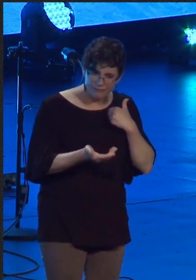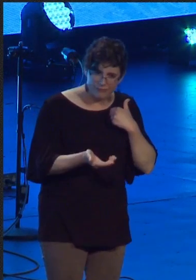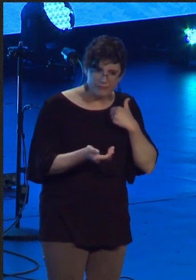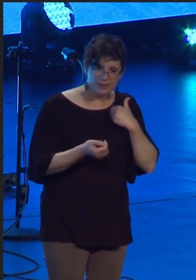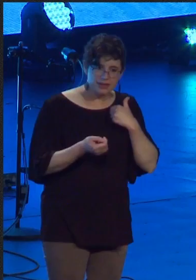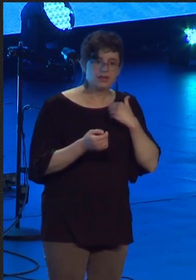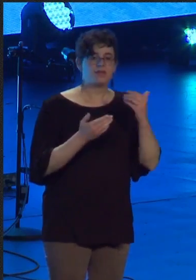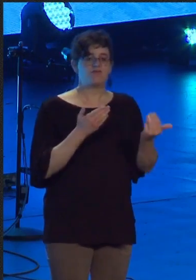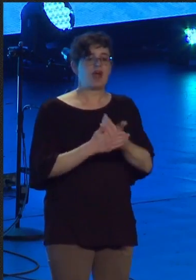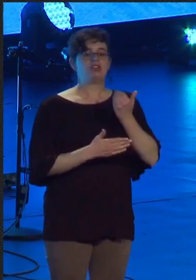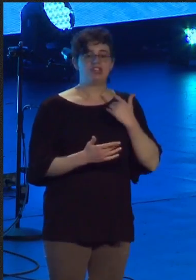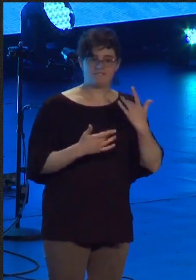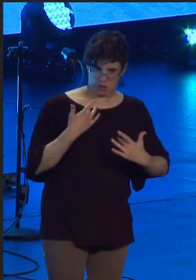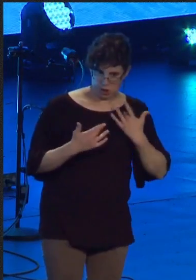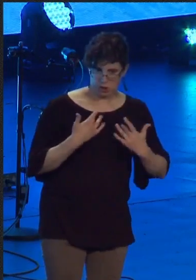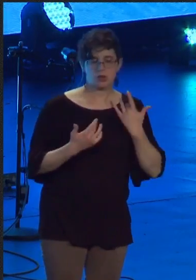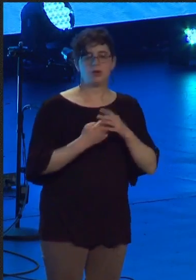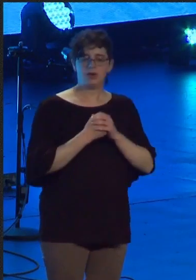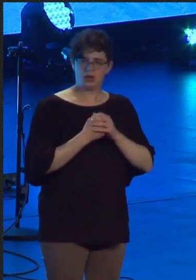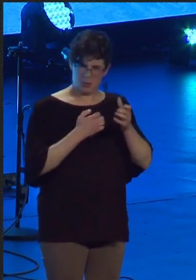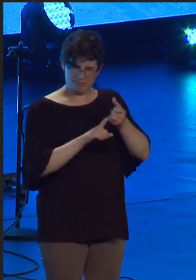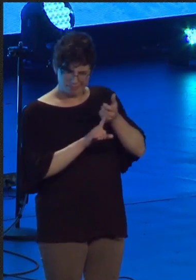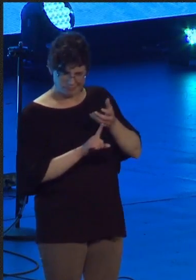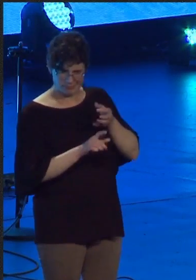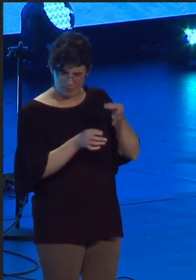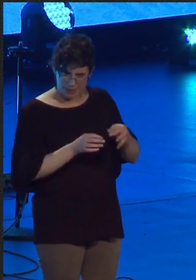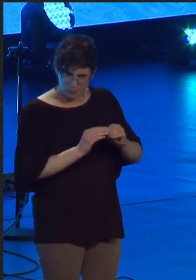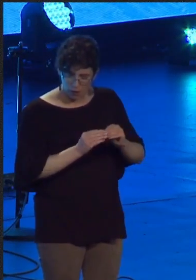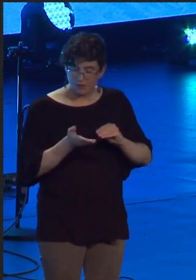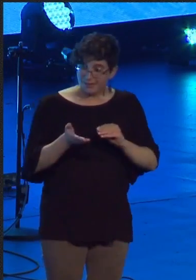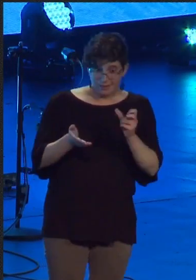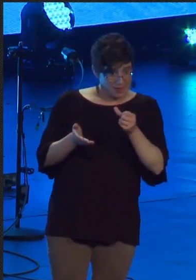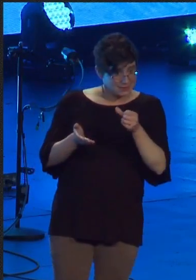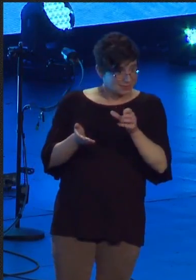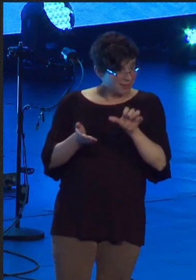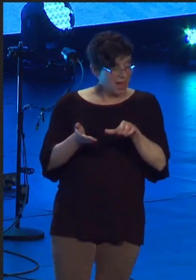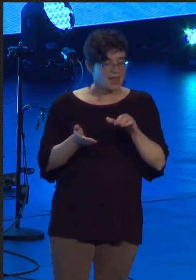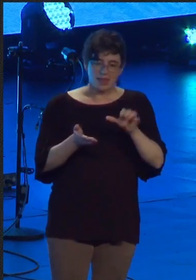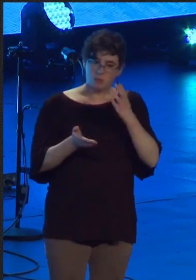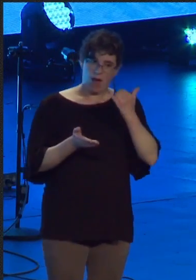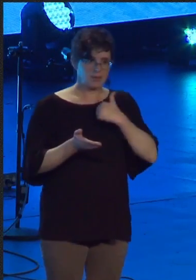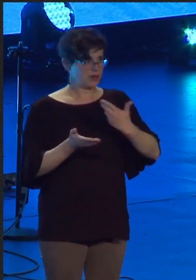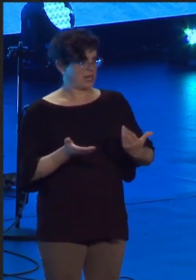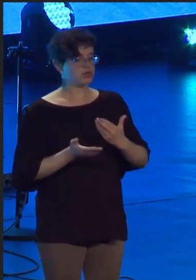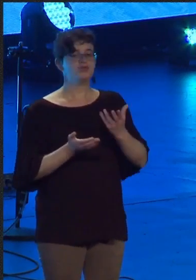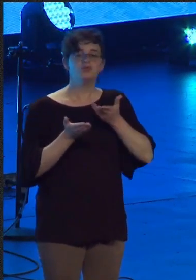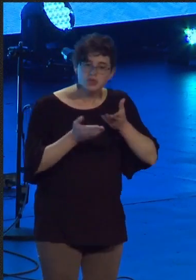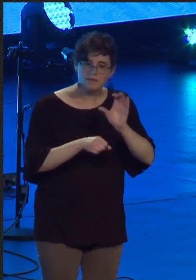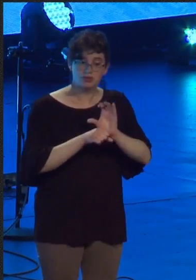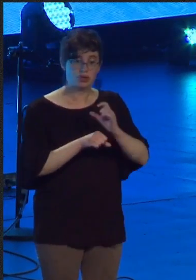centering on Jesus. Can you talk about that a little bit? Yeah, my view is that's what we're about. That's why we exist. We exist to serve the church. We